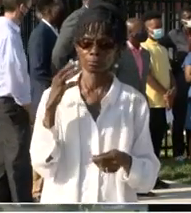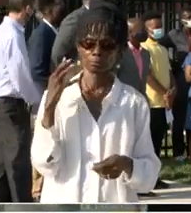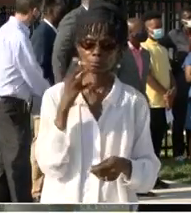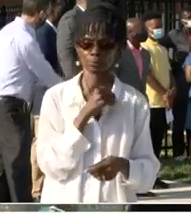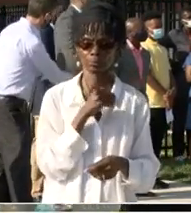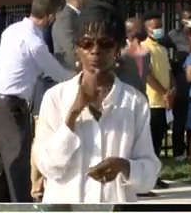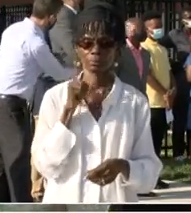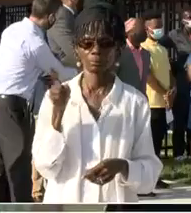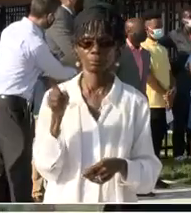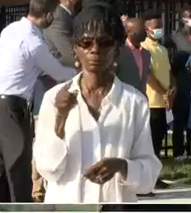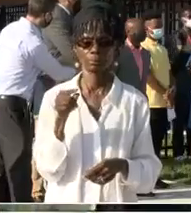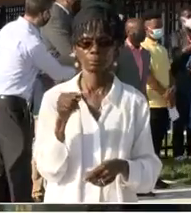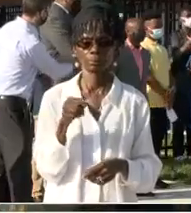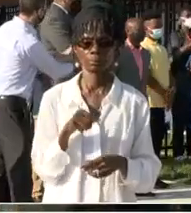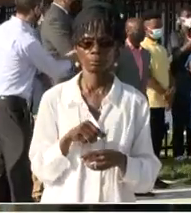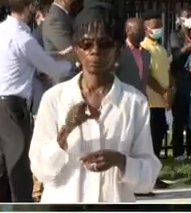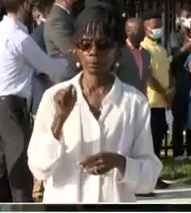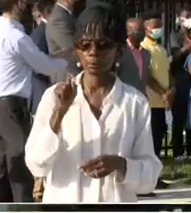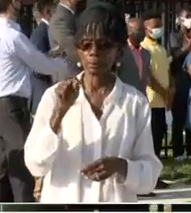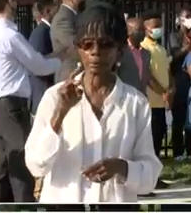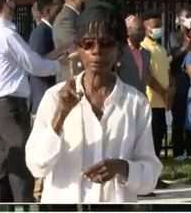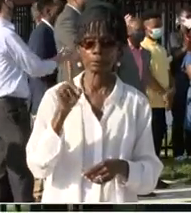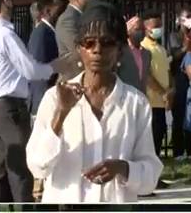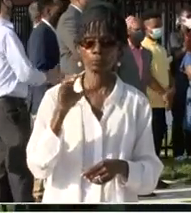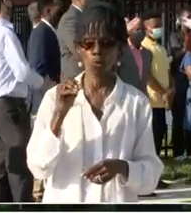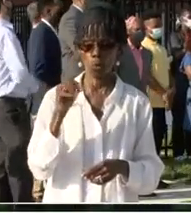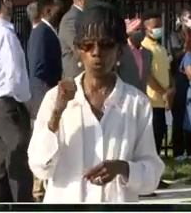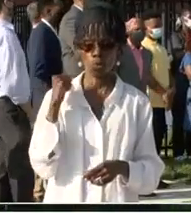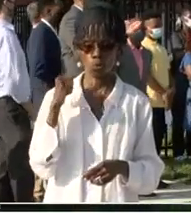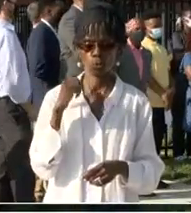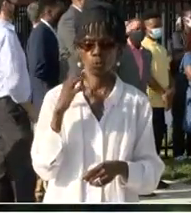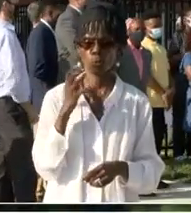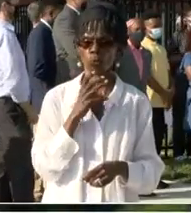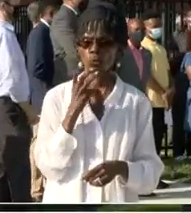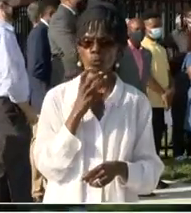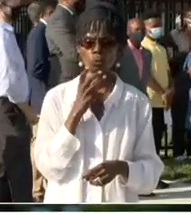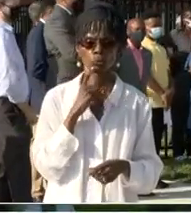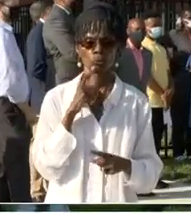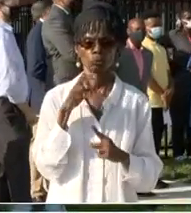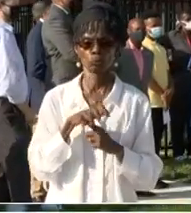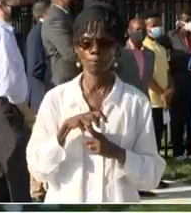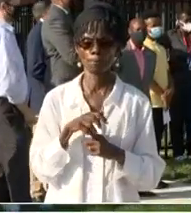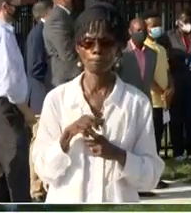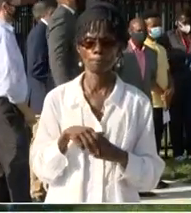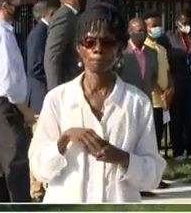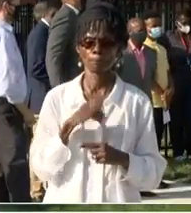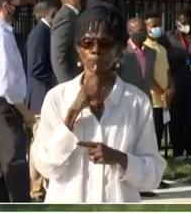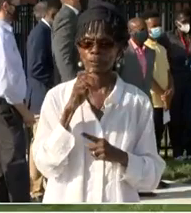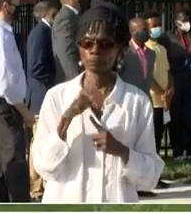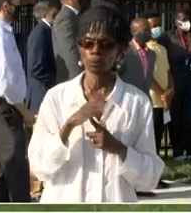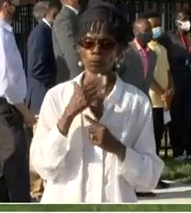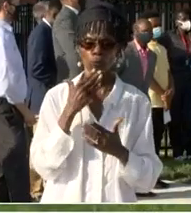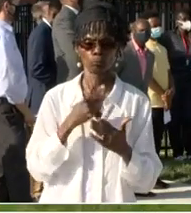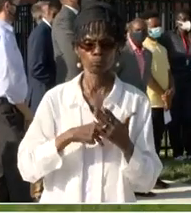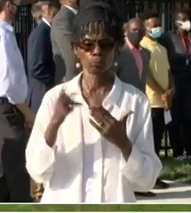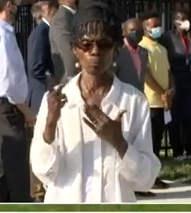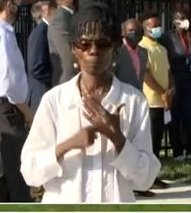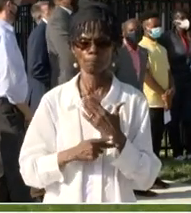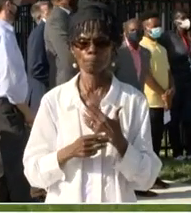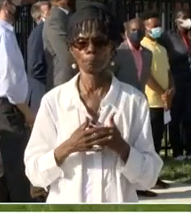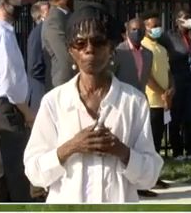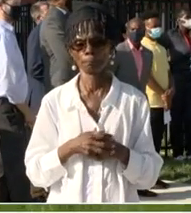at Elliott Hine, and we know Elliott Hine's program is renowned, and it is only going to